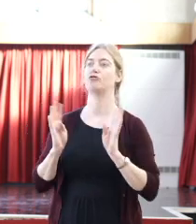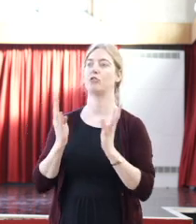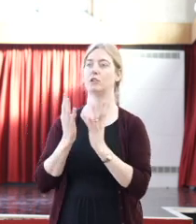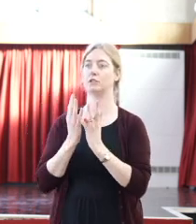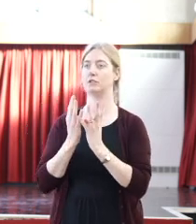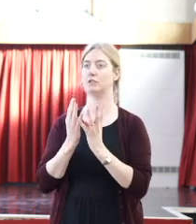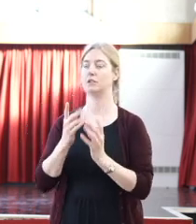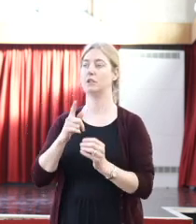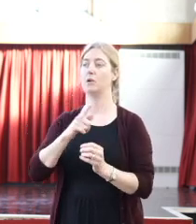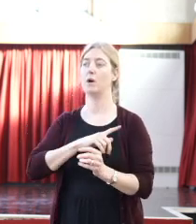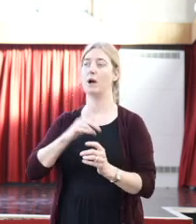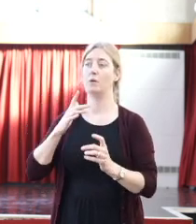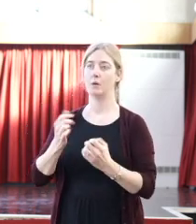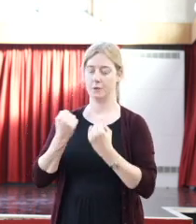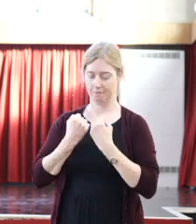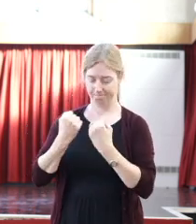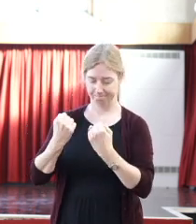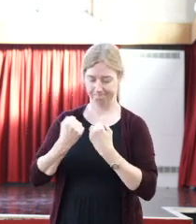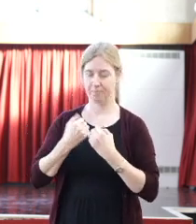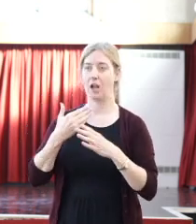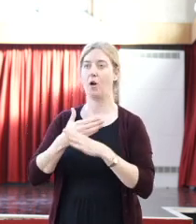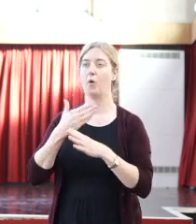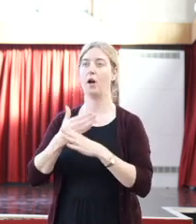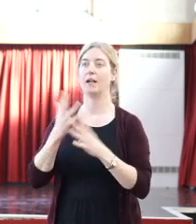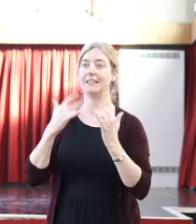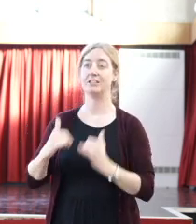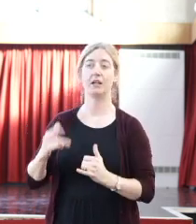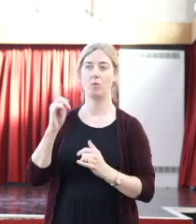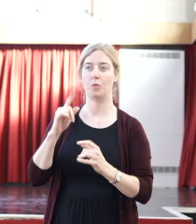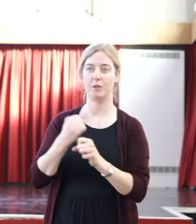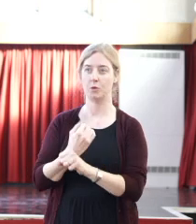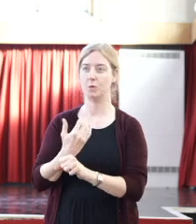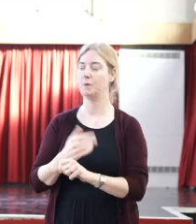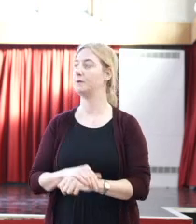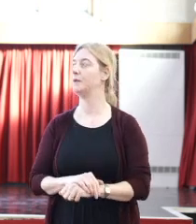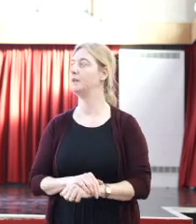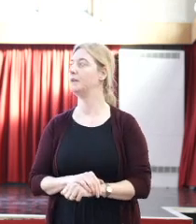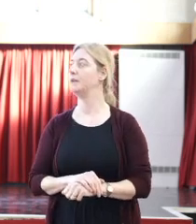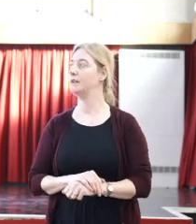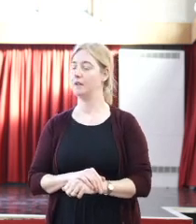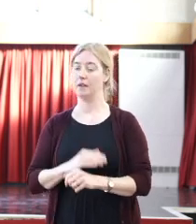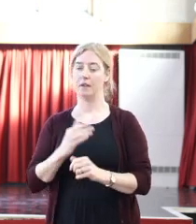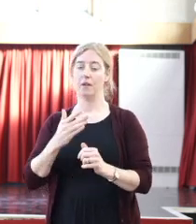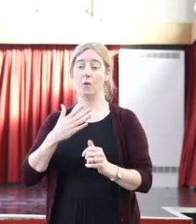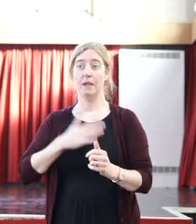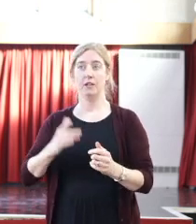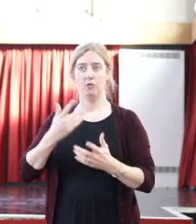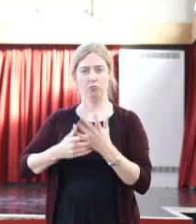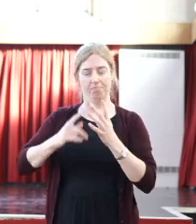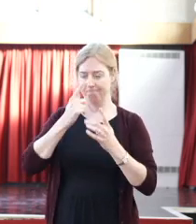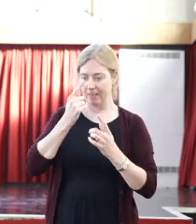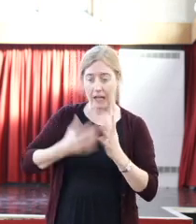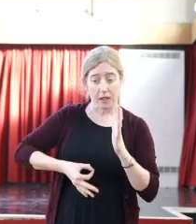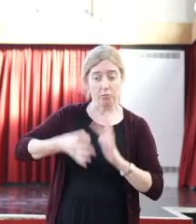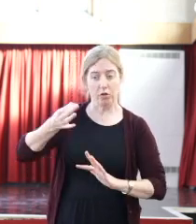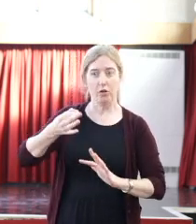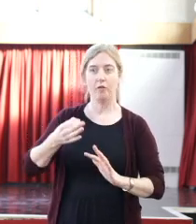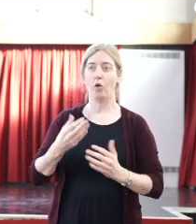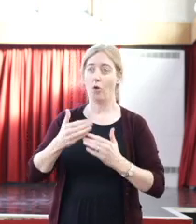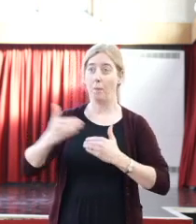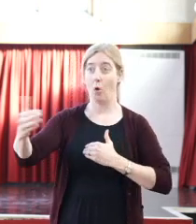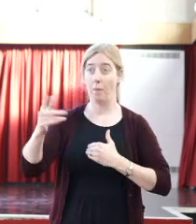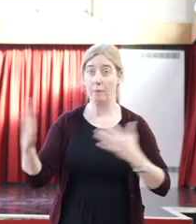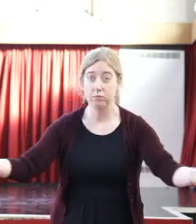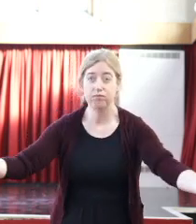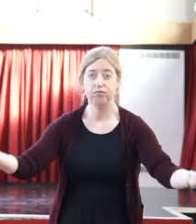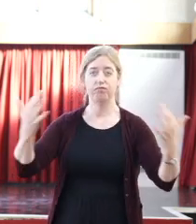hold a lens up to our activity and let us look at what we do, how we can do it better, engage more people and